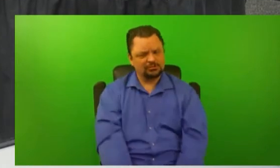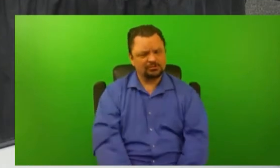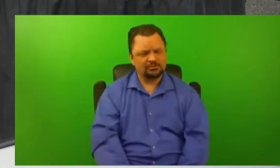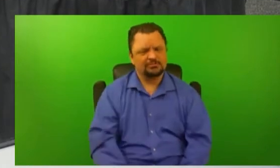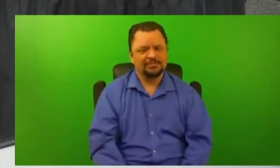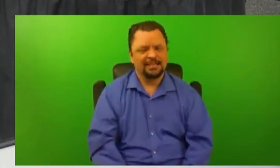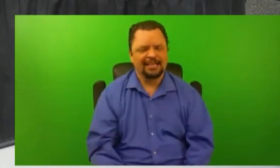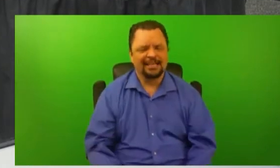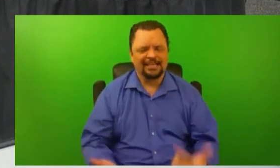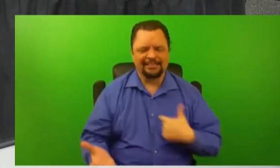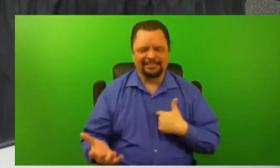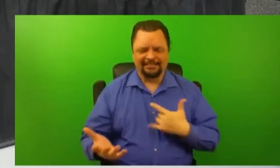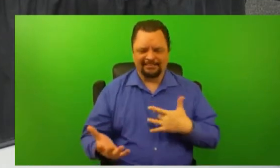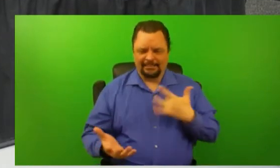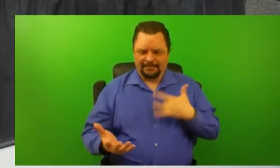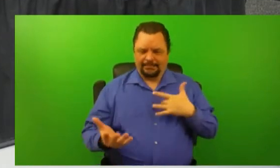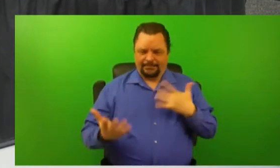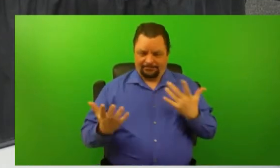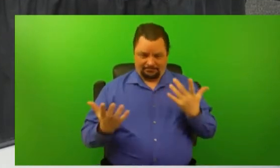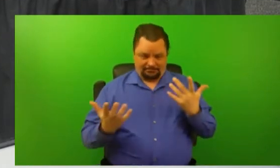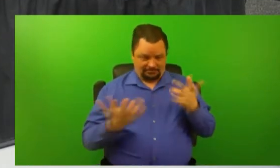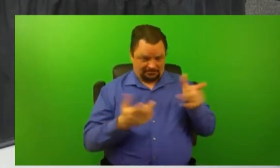other support to